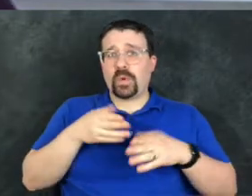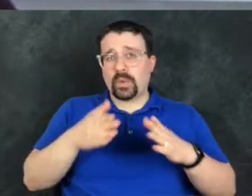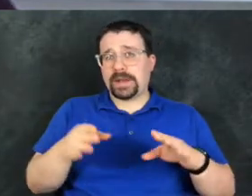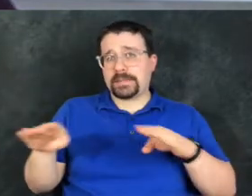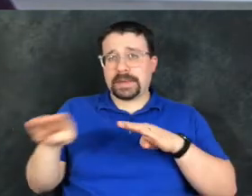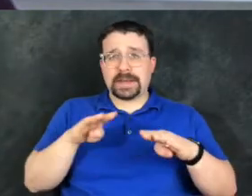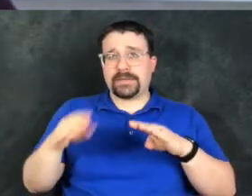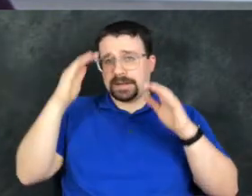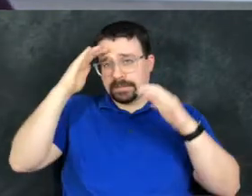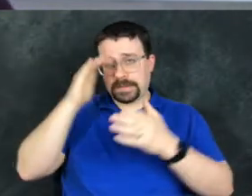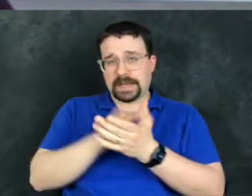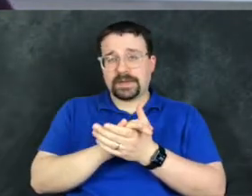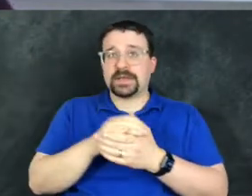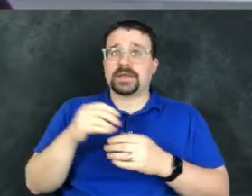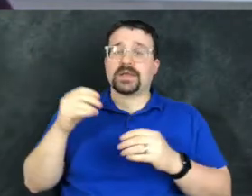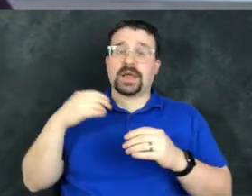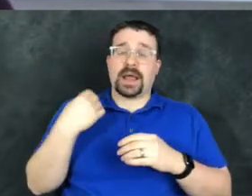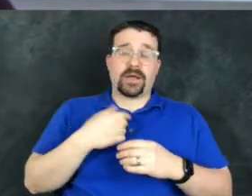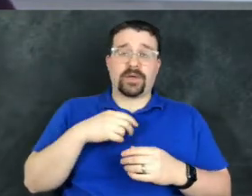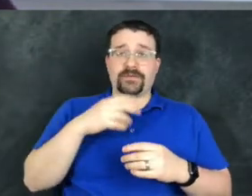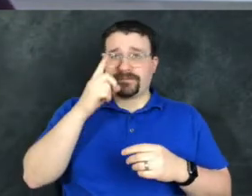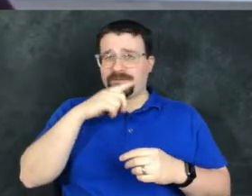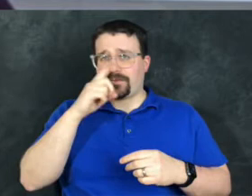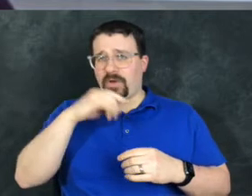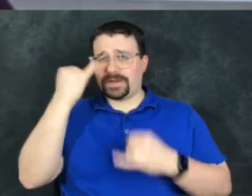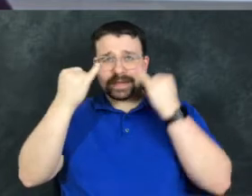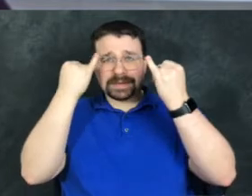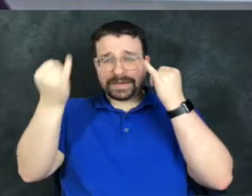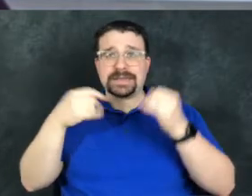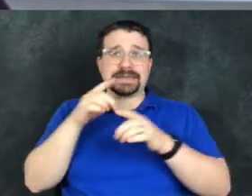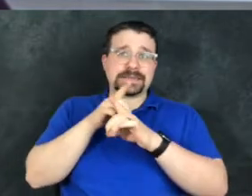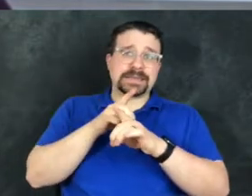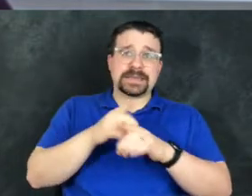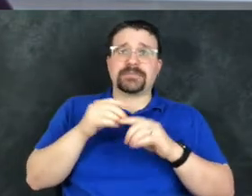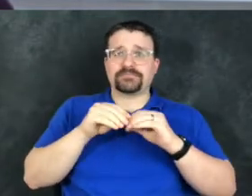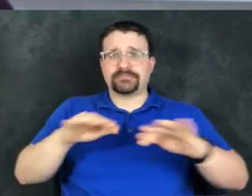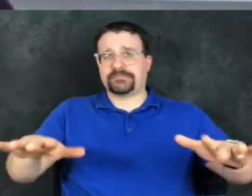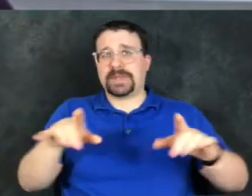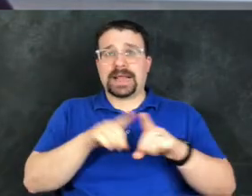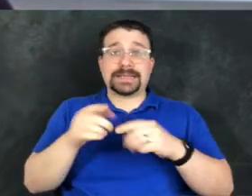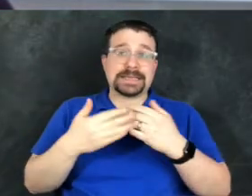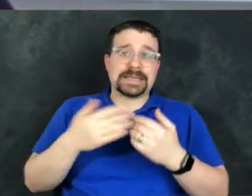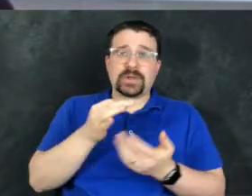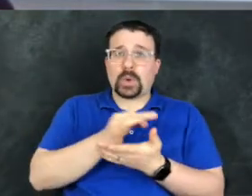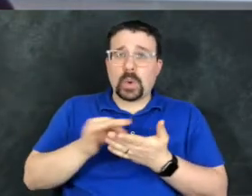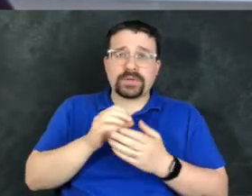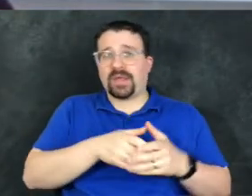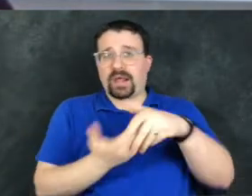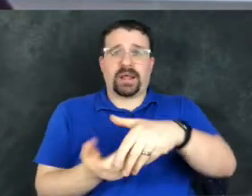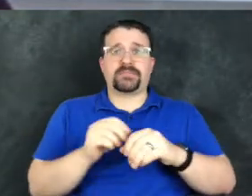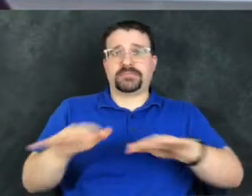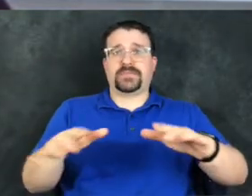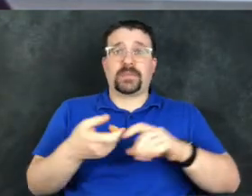our usual ways of behaving and believing. You scatter our false notions of discipleship as easily